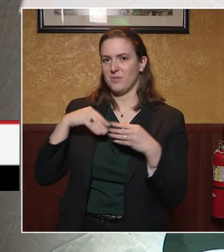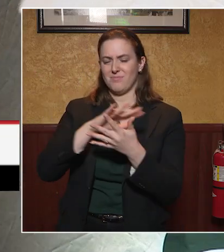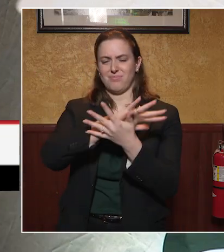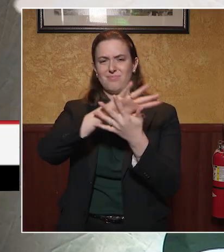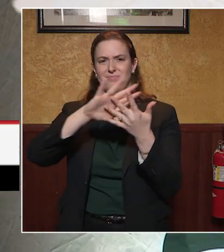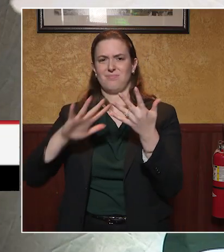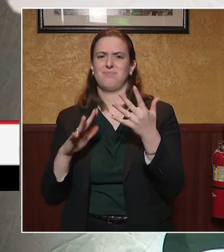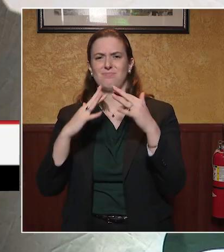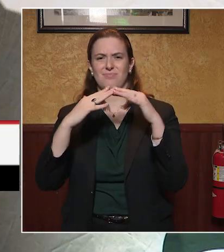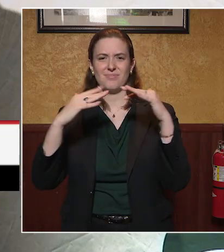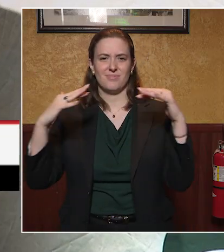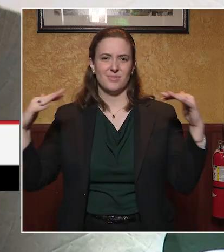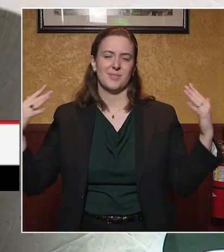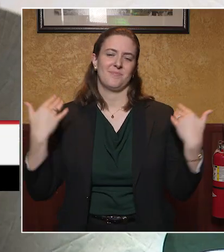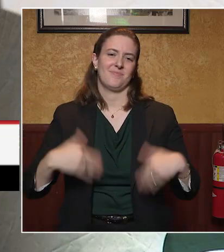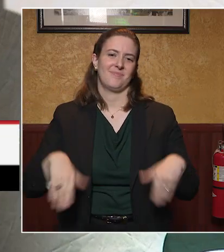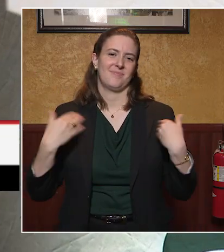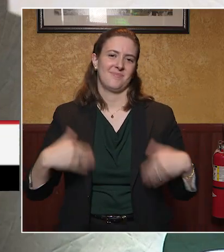beautiful market?